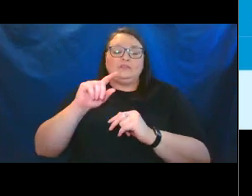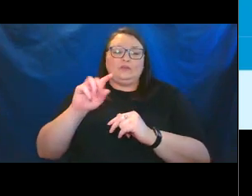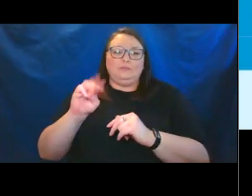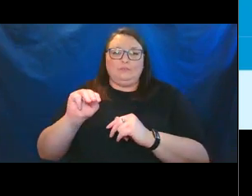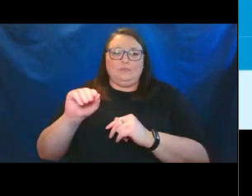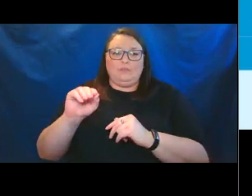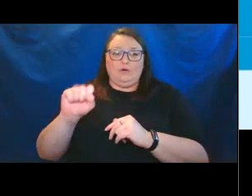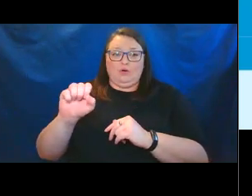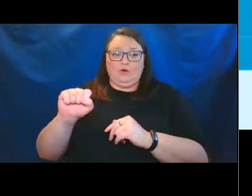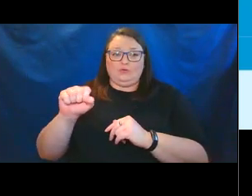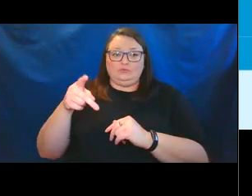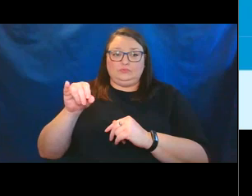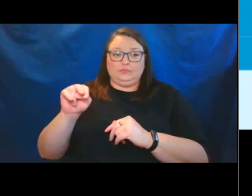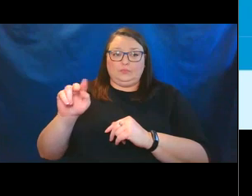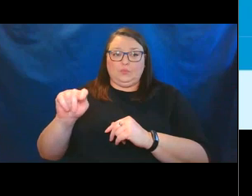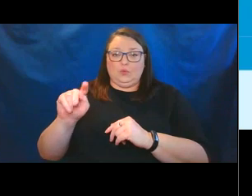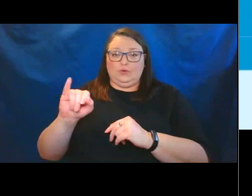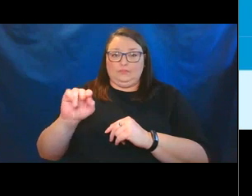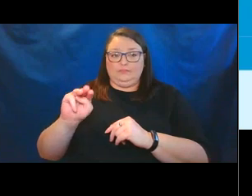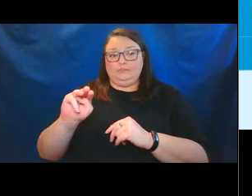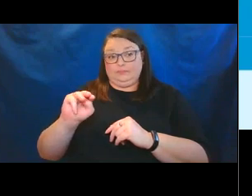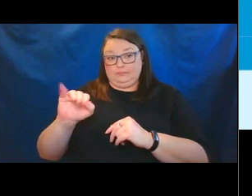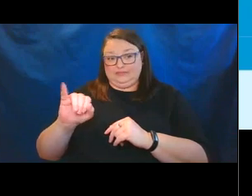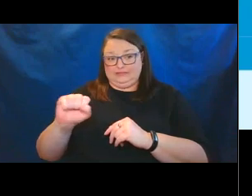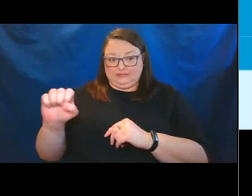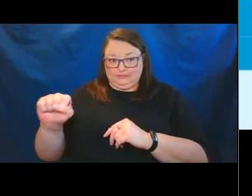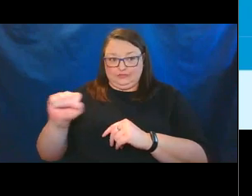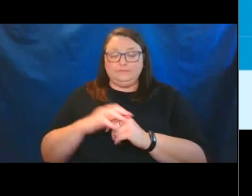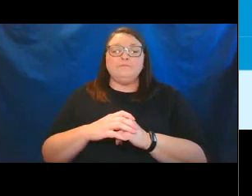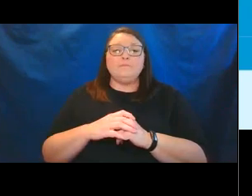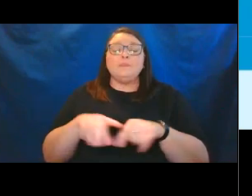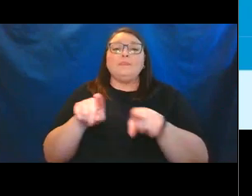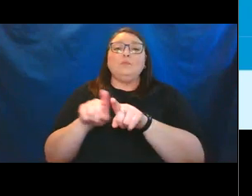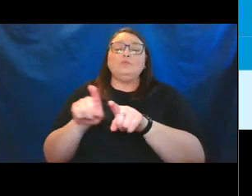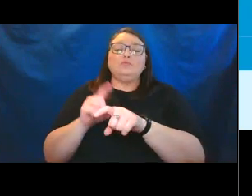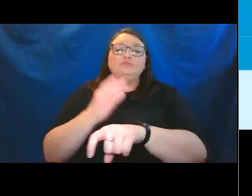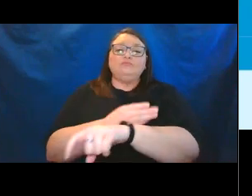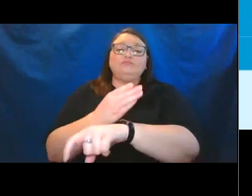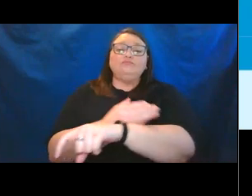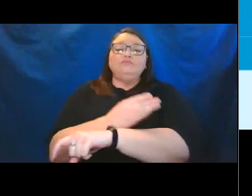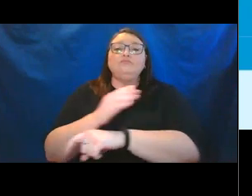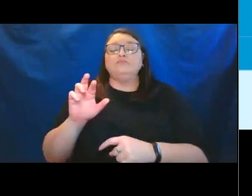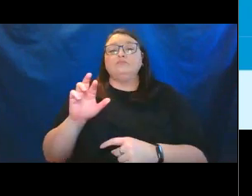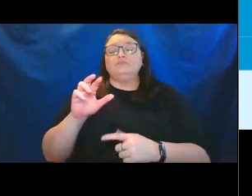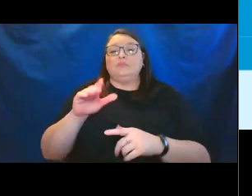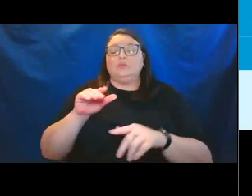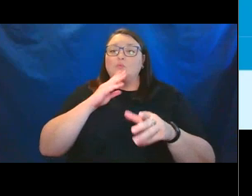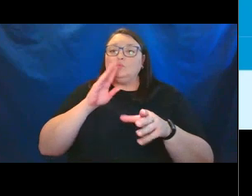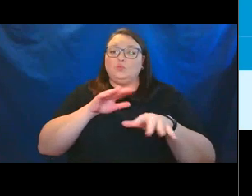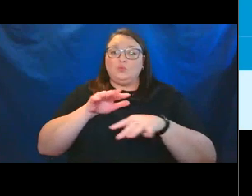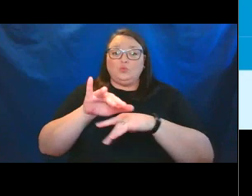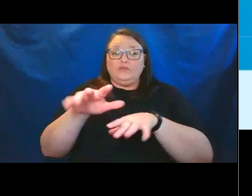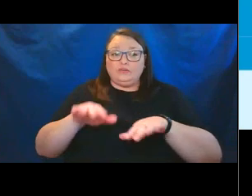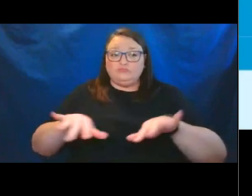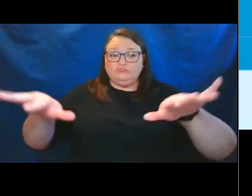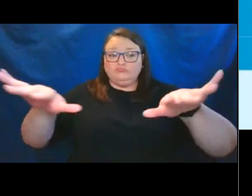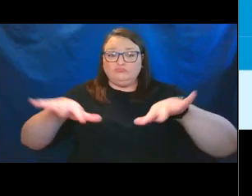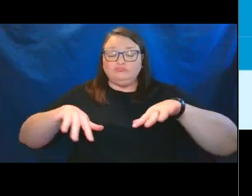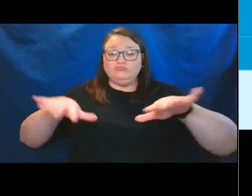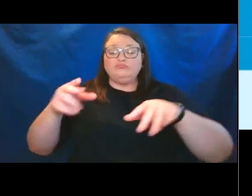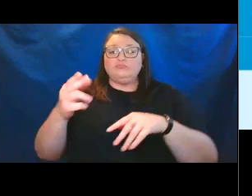Mississippi. Projects like restoring riparian habitat in communities like Pescadero, California, that will not only